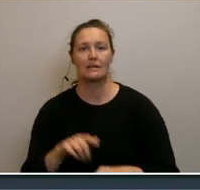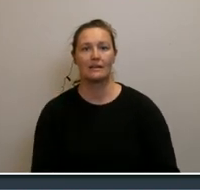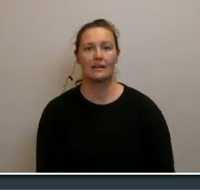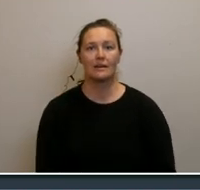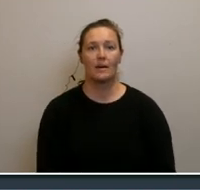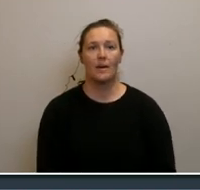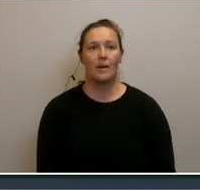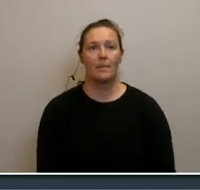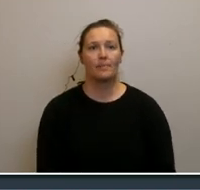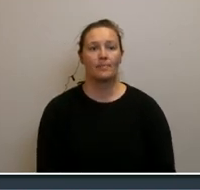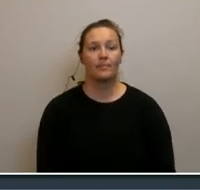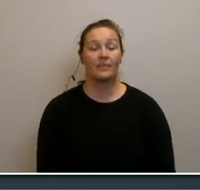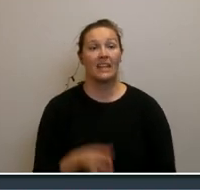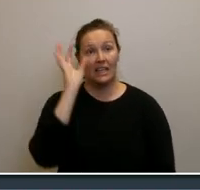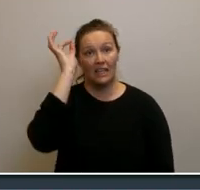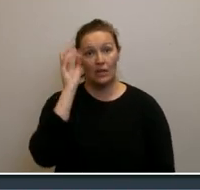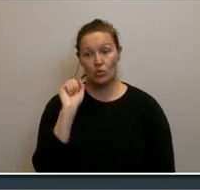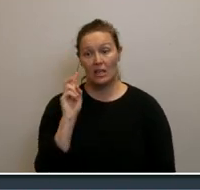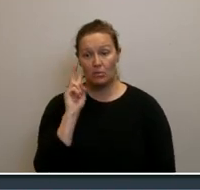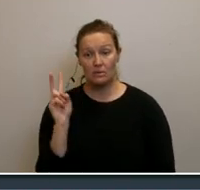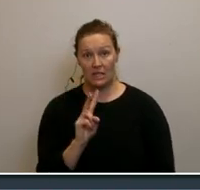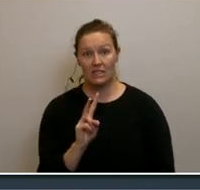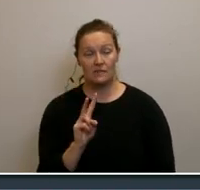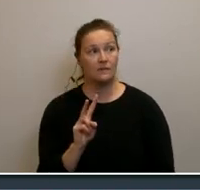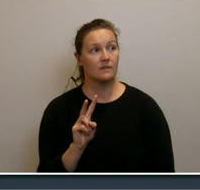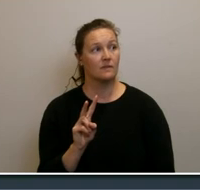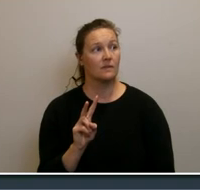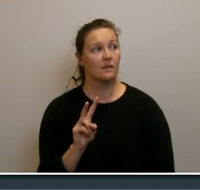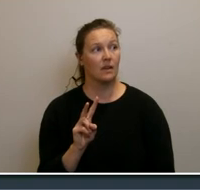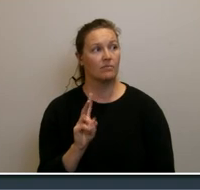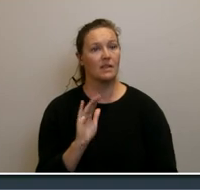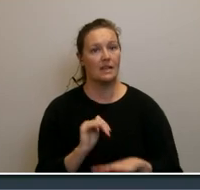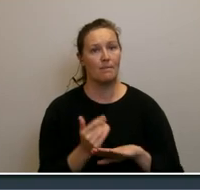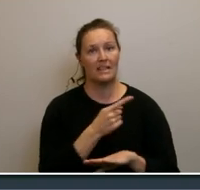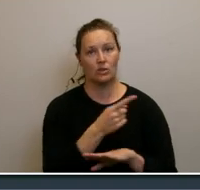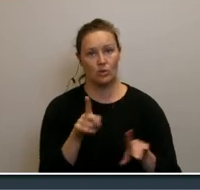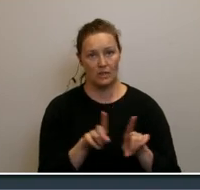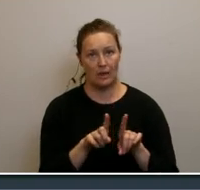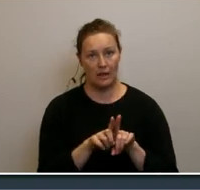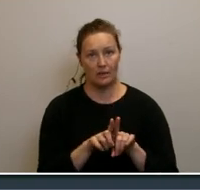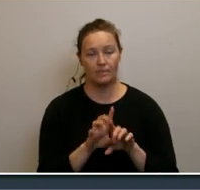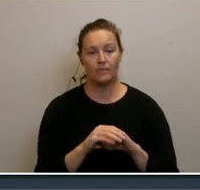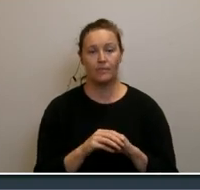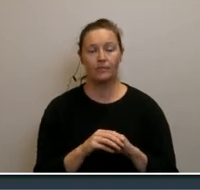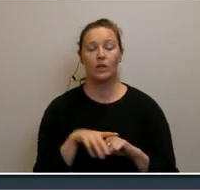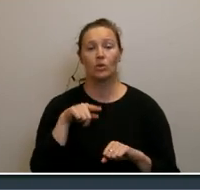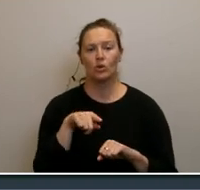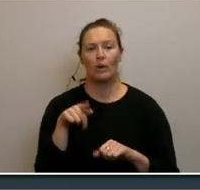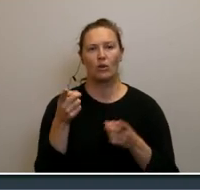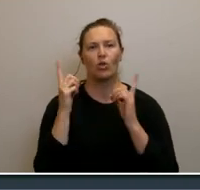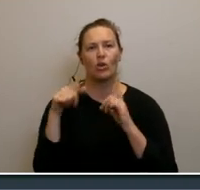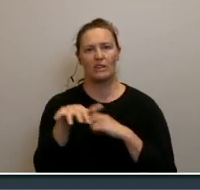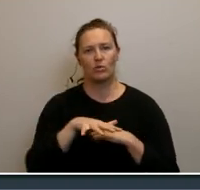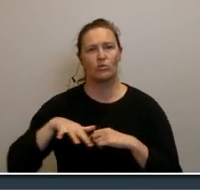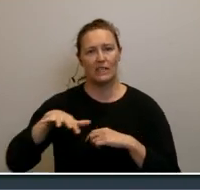Now, from the council's perspective, this intersects with you in two ways. And firstly, as a territorial authority, you know, you